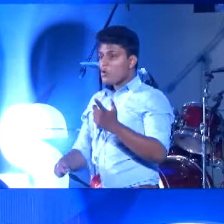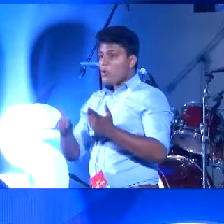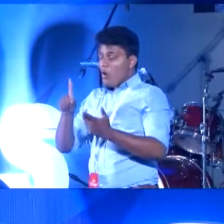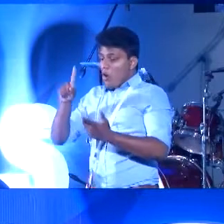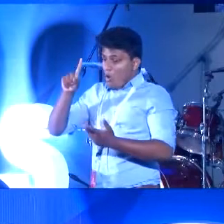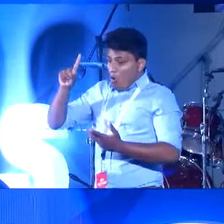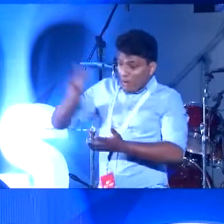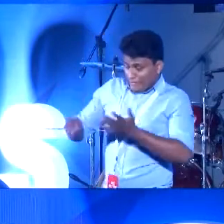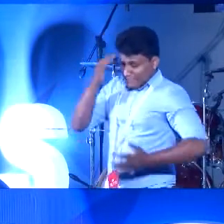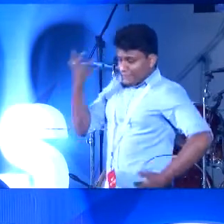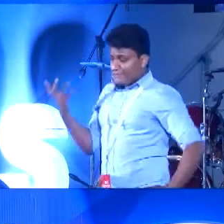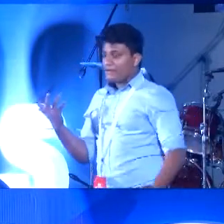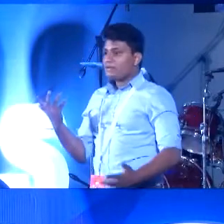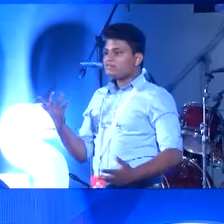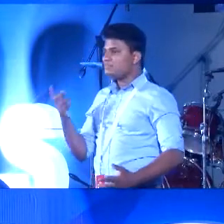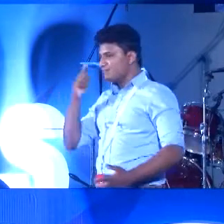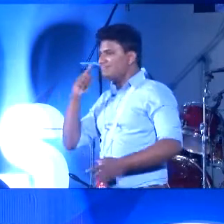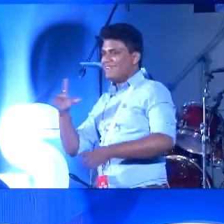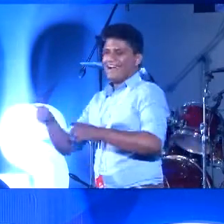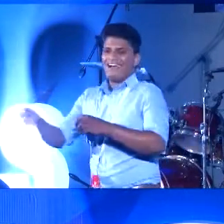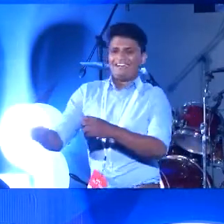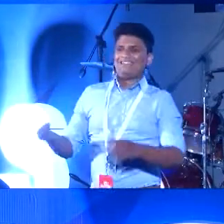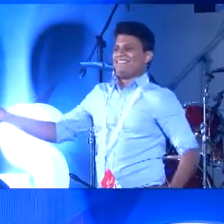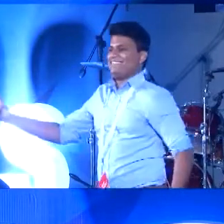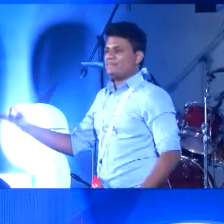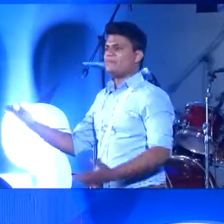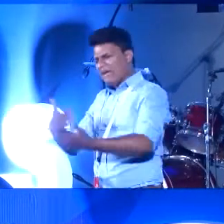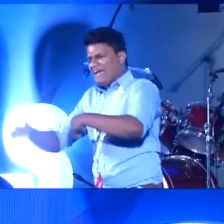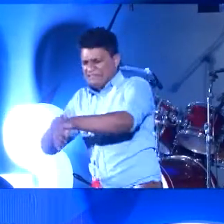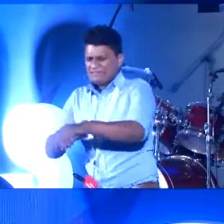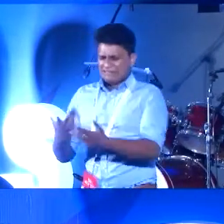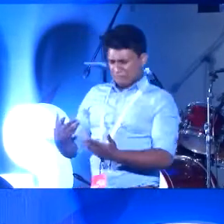Because you see, every time I went through a surgery, it also did something else to me.